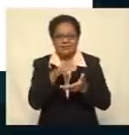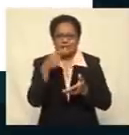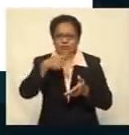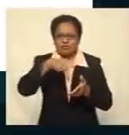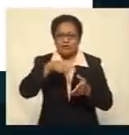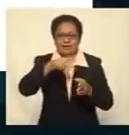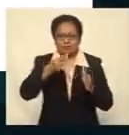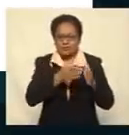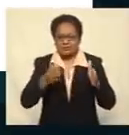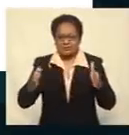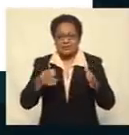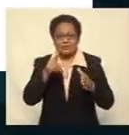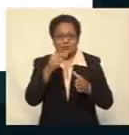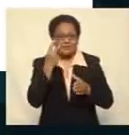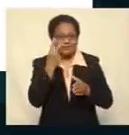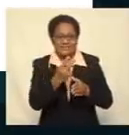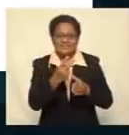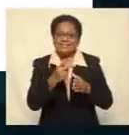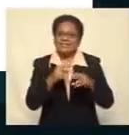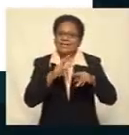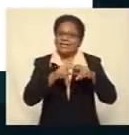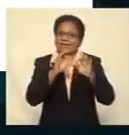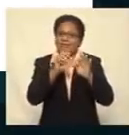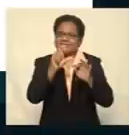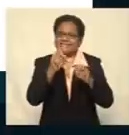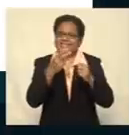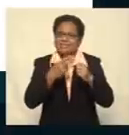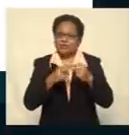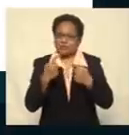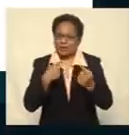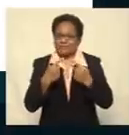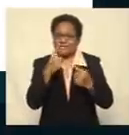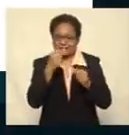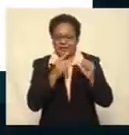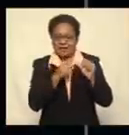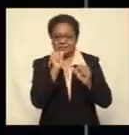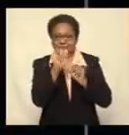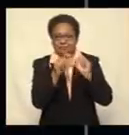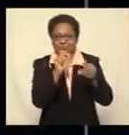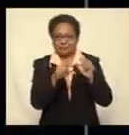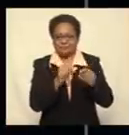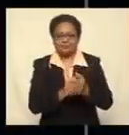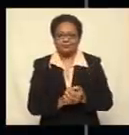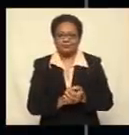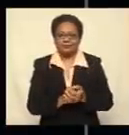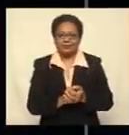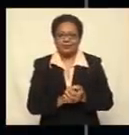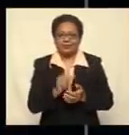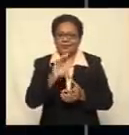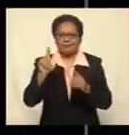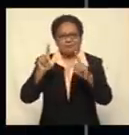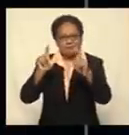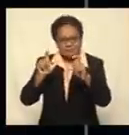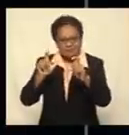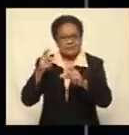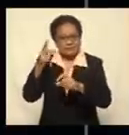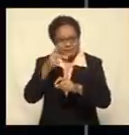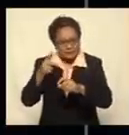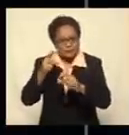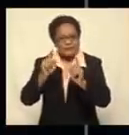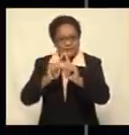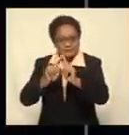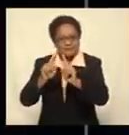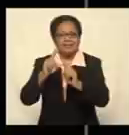can visit our FBC News website to answer. You can also send us newsworthy pictures and videos. Email